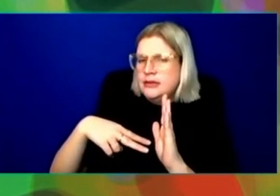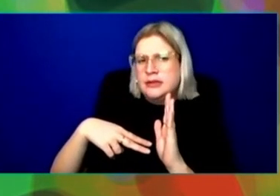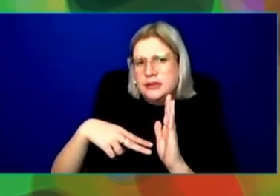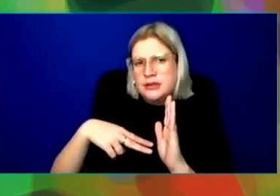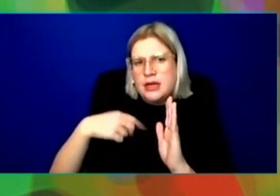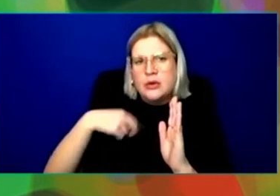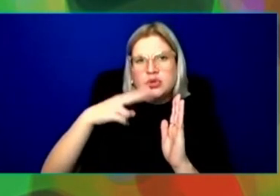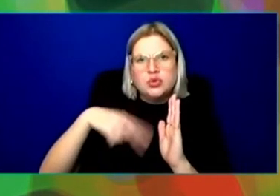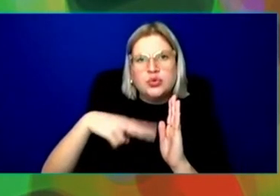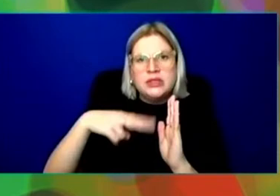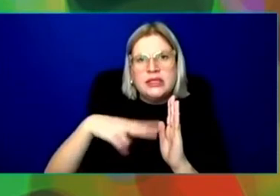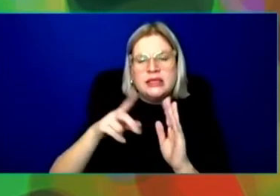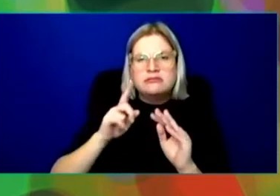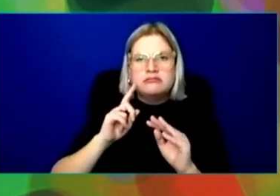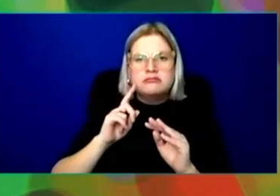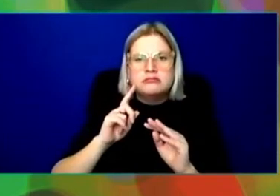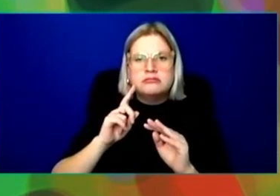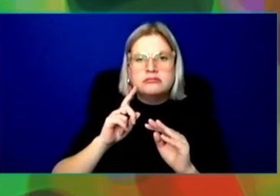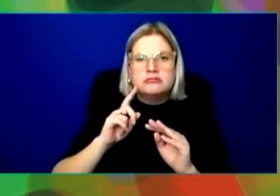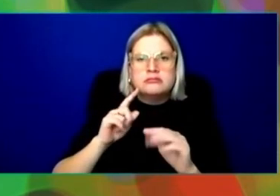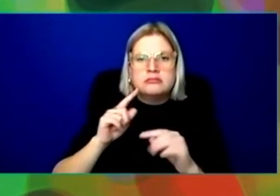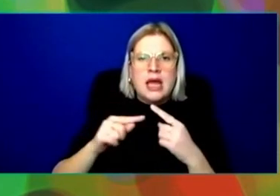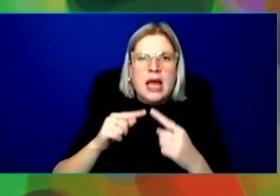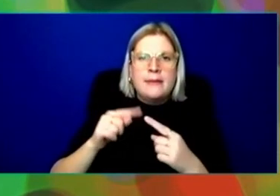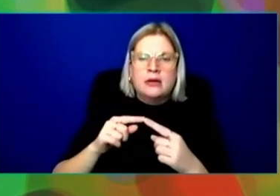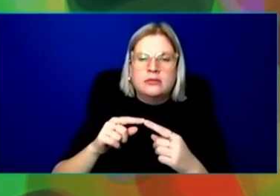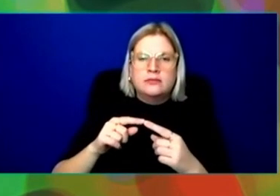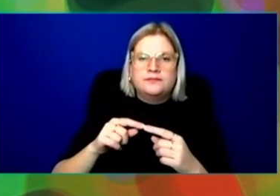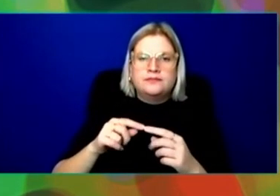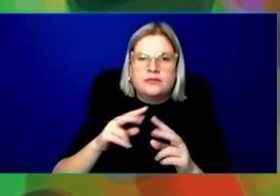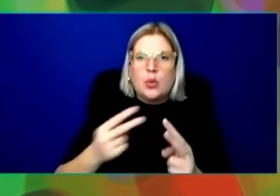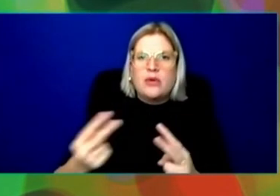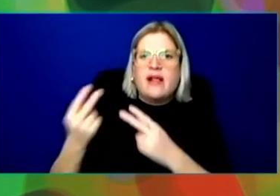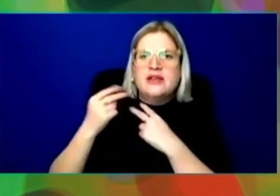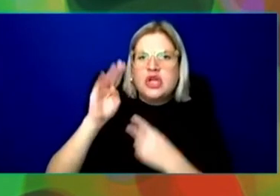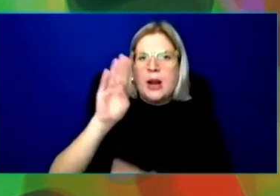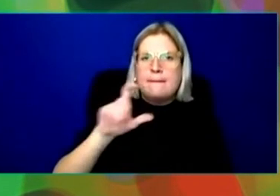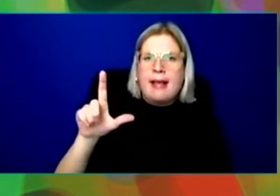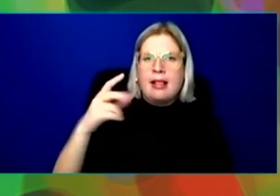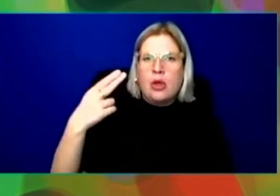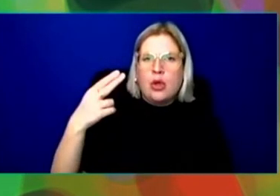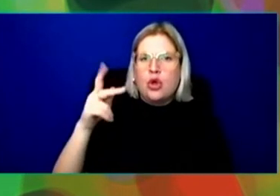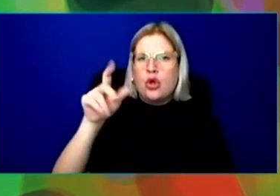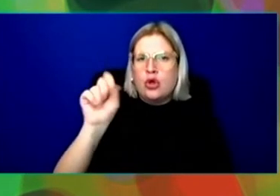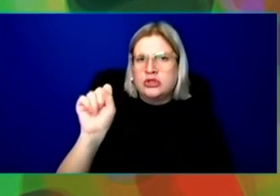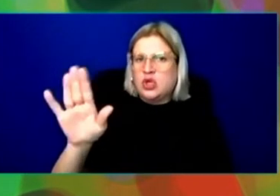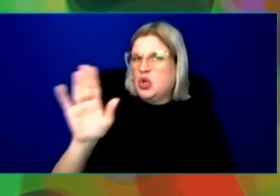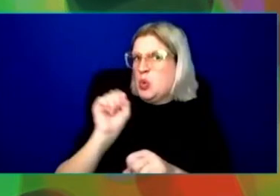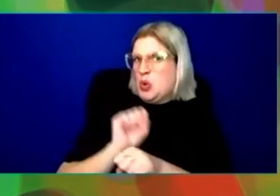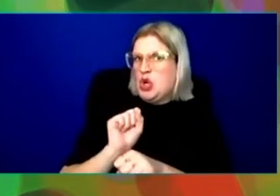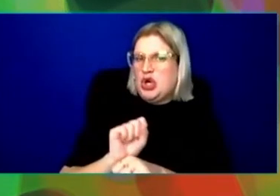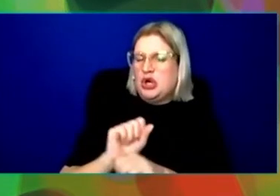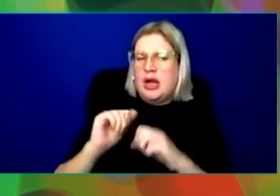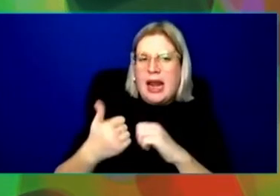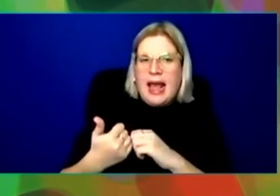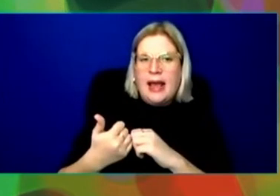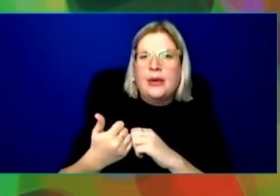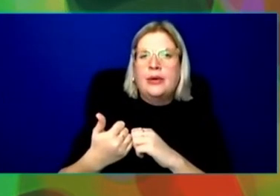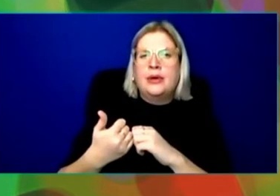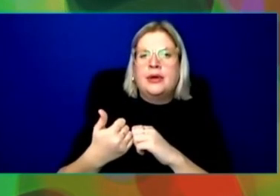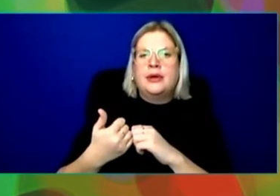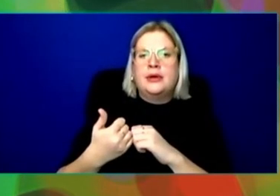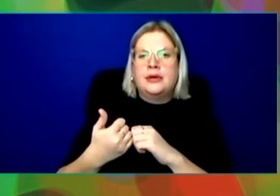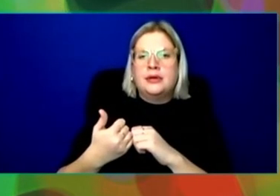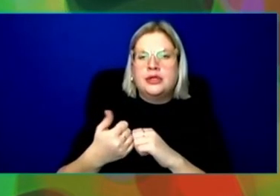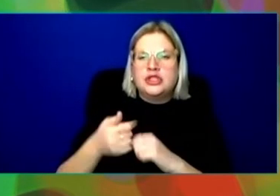a response on just about reflection on Bell Hooks and her work and how she got a whole, someone was like, she got a